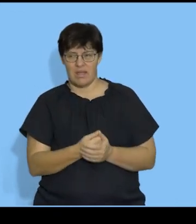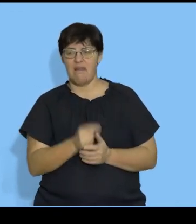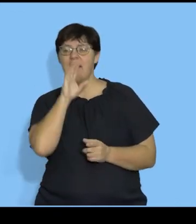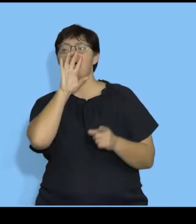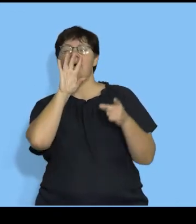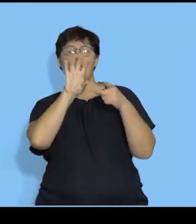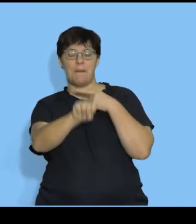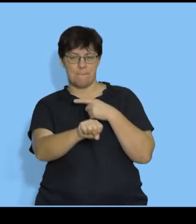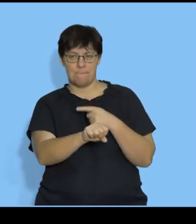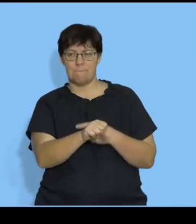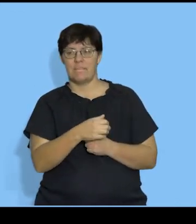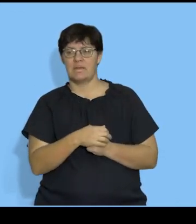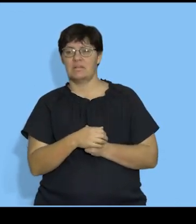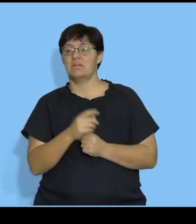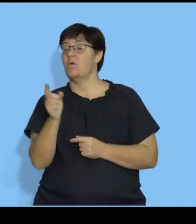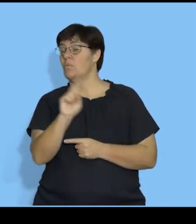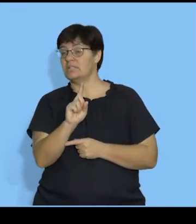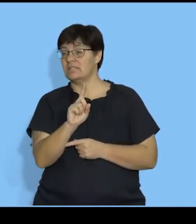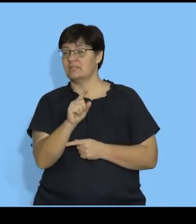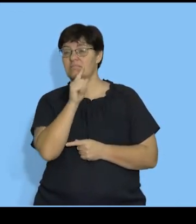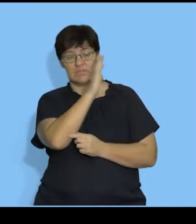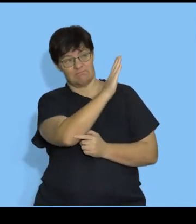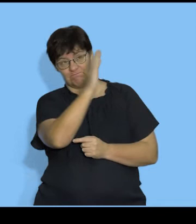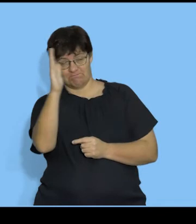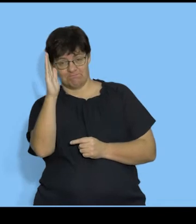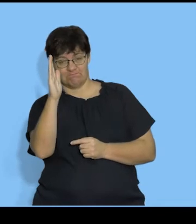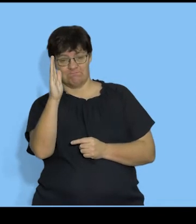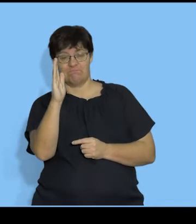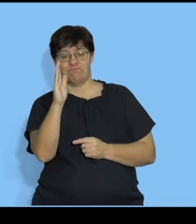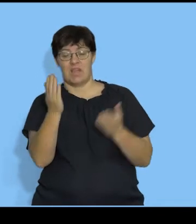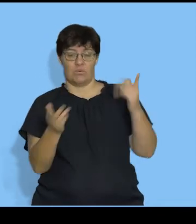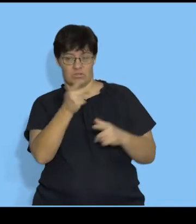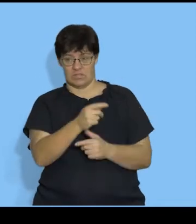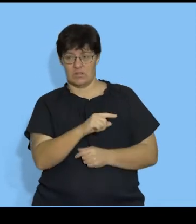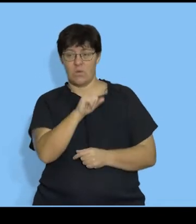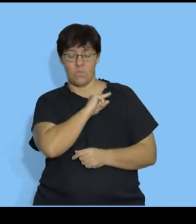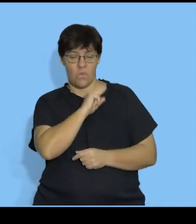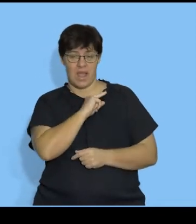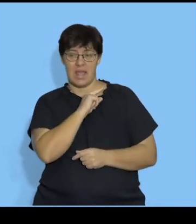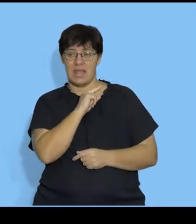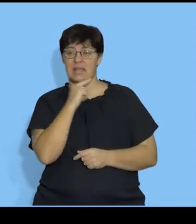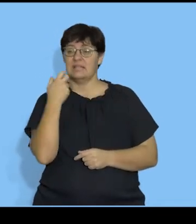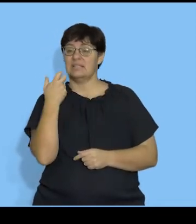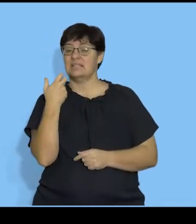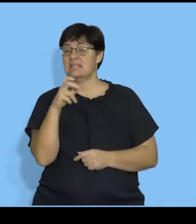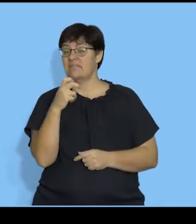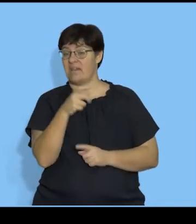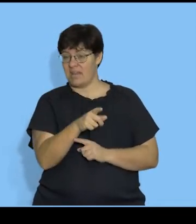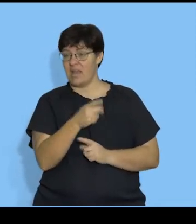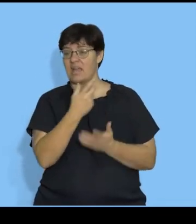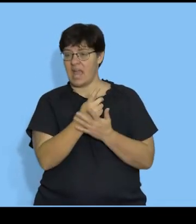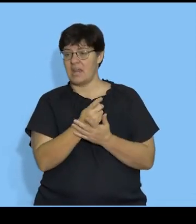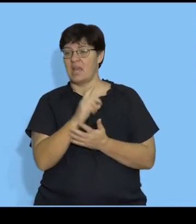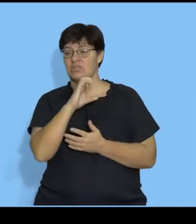silver as per this equation to say because silver can actually be displaced by copper, we can then arrive